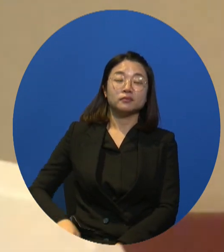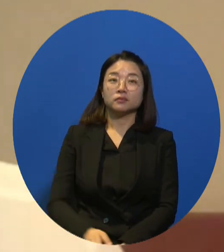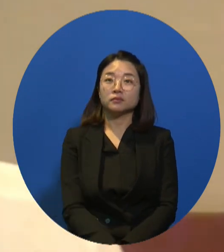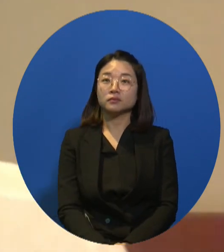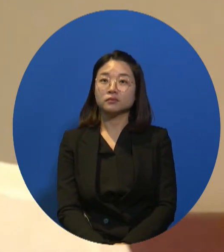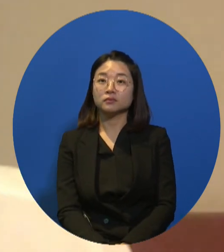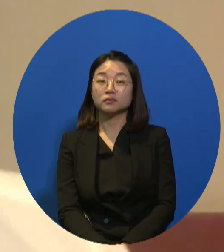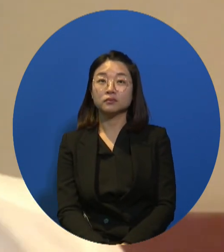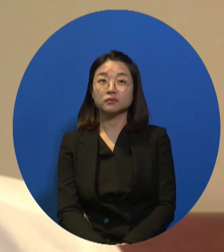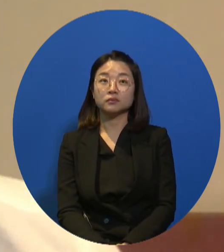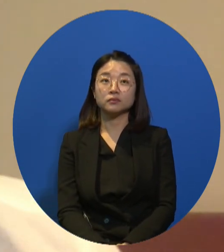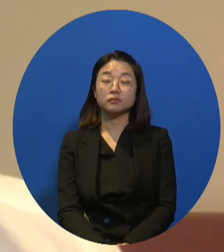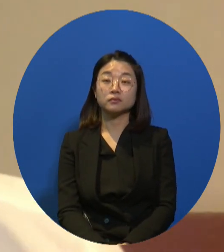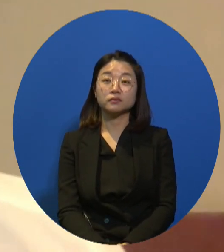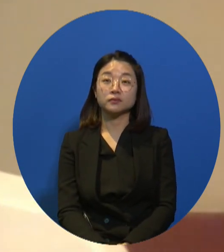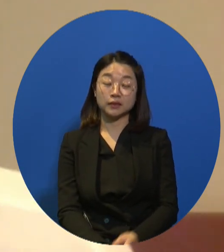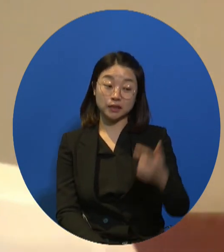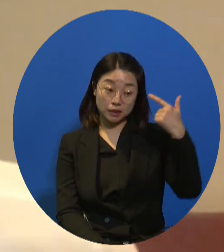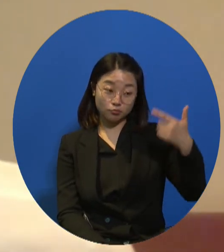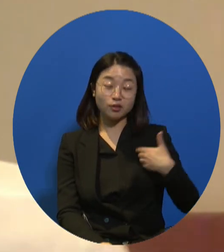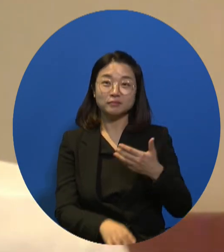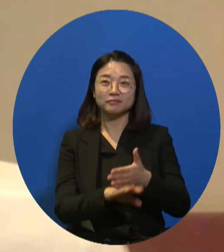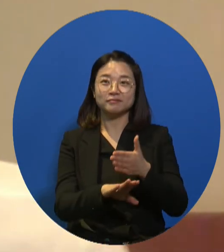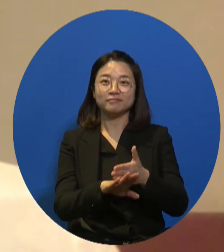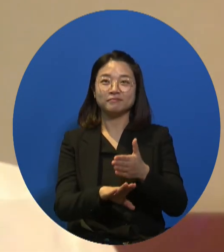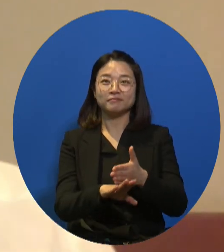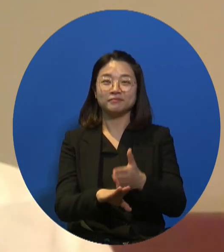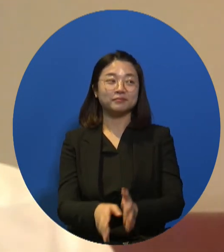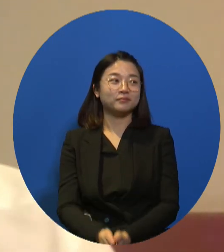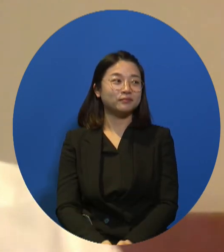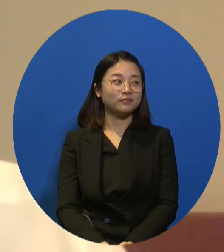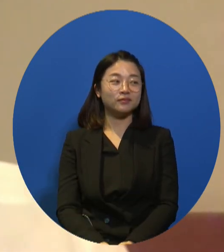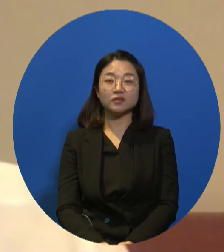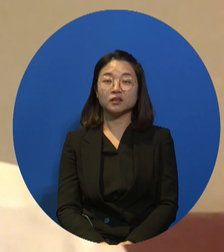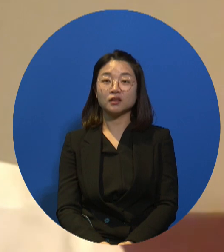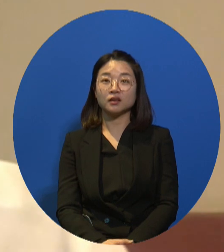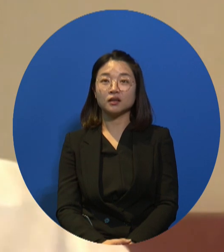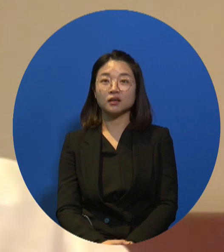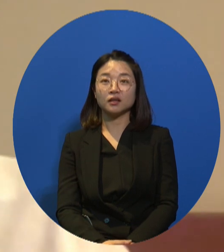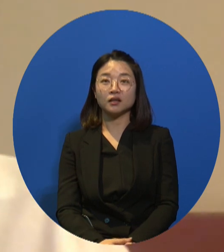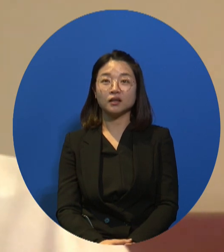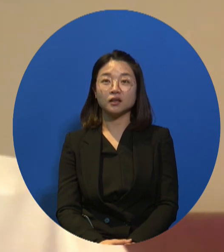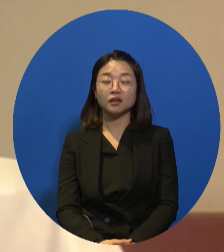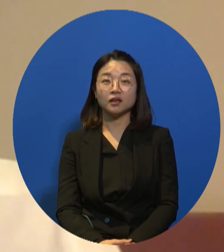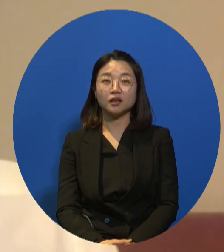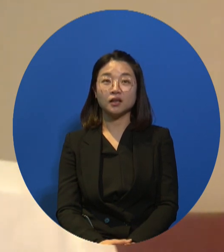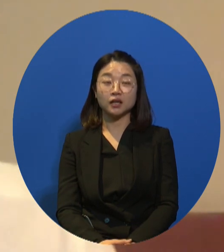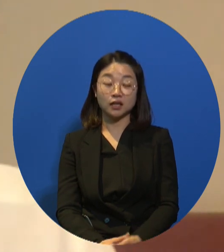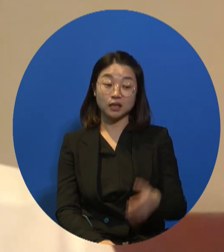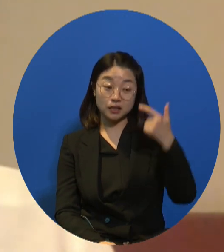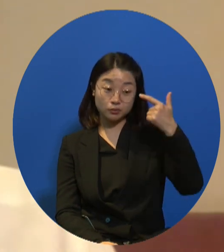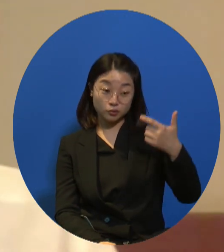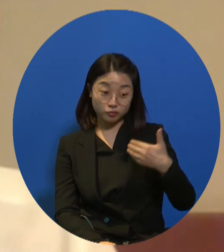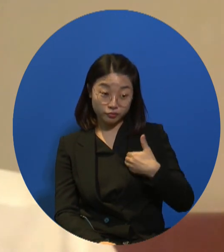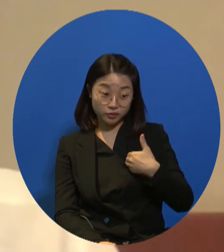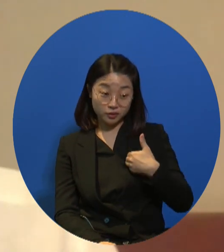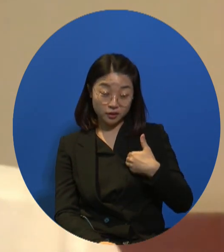Yes, thank you very much. As the person from the floor asked, validity, in